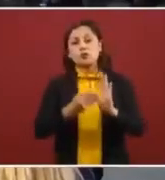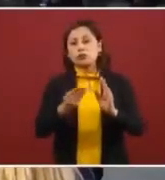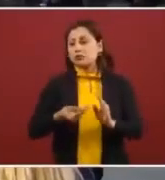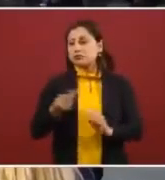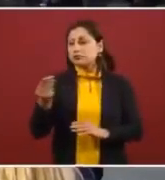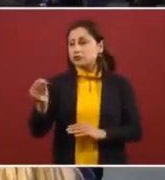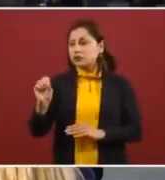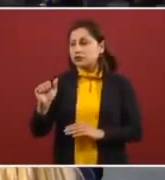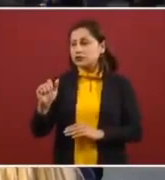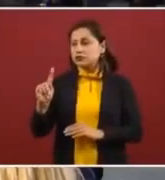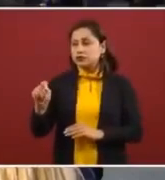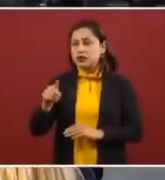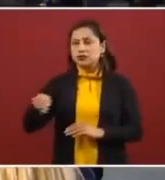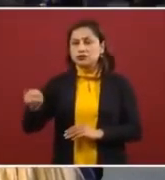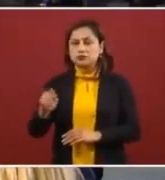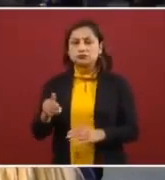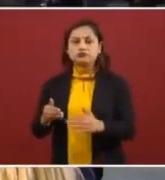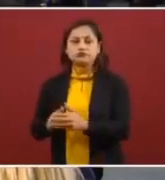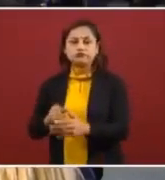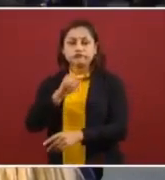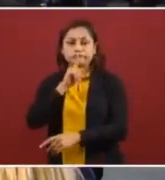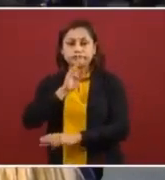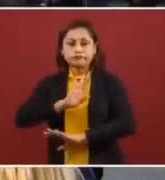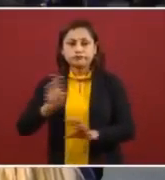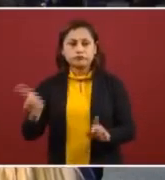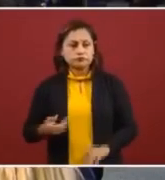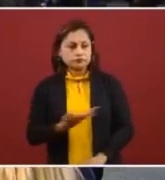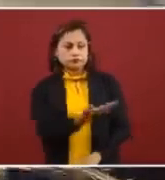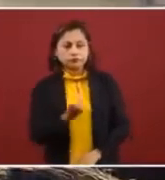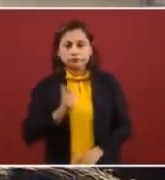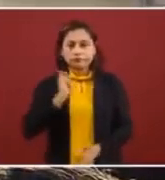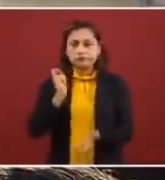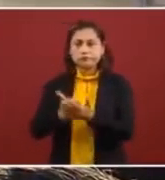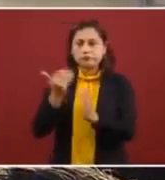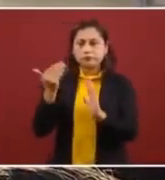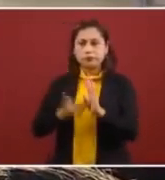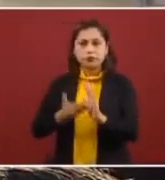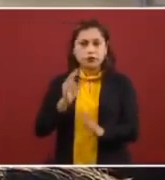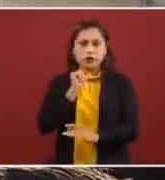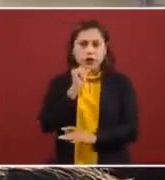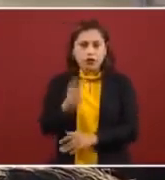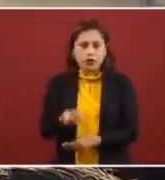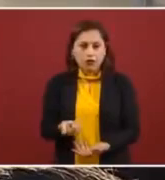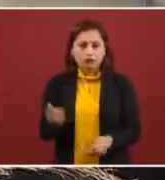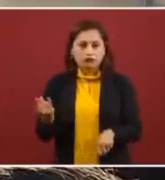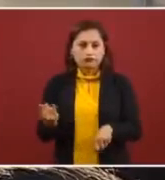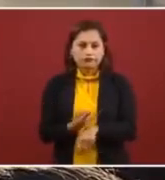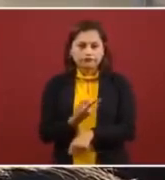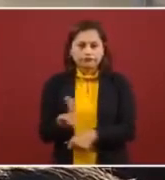so apparently they're sending the documentation regarding